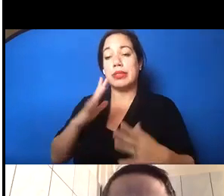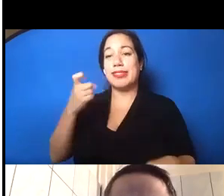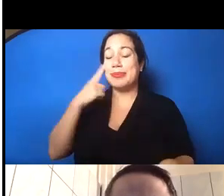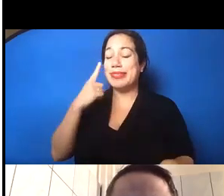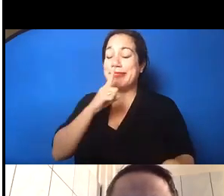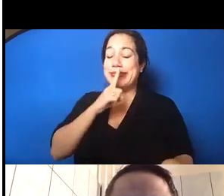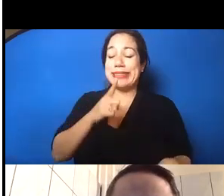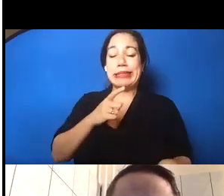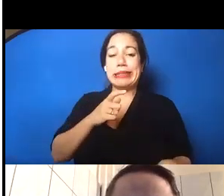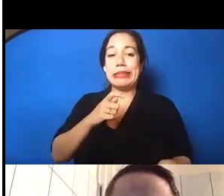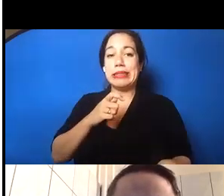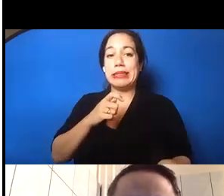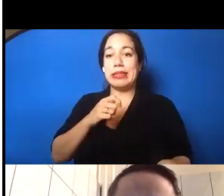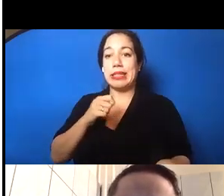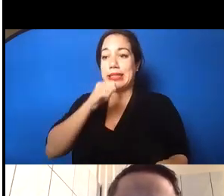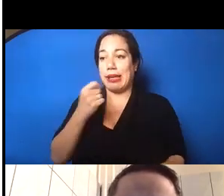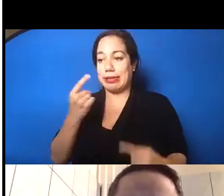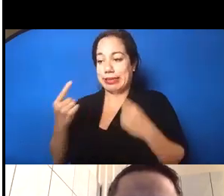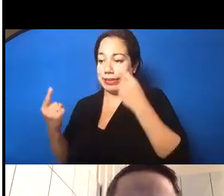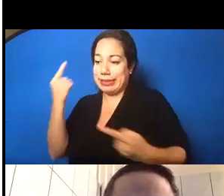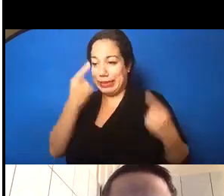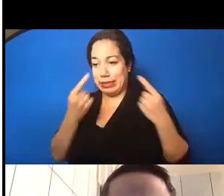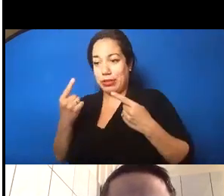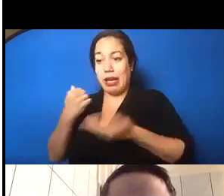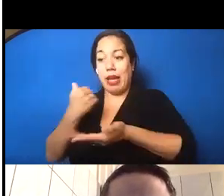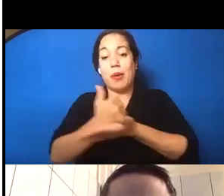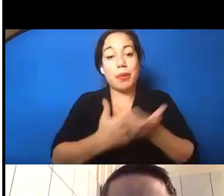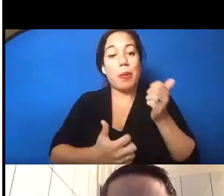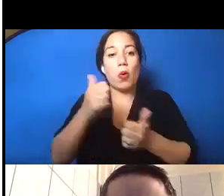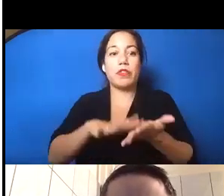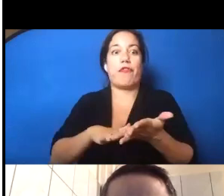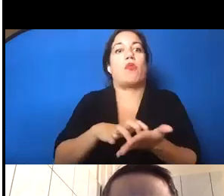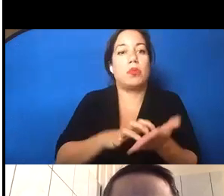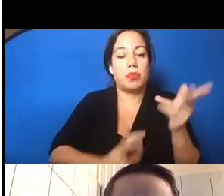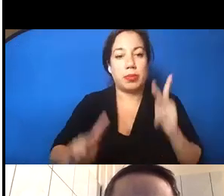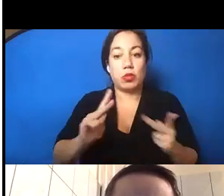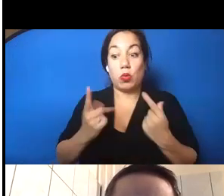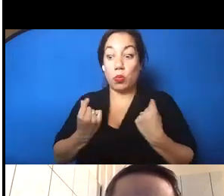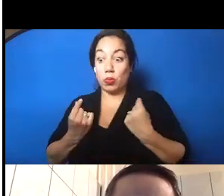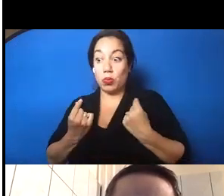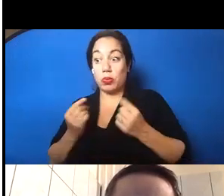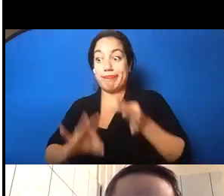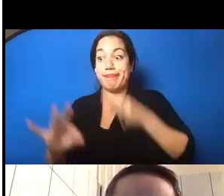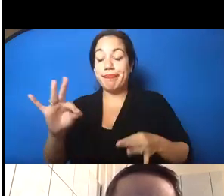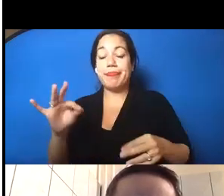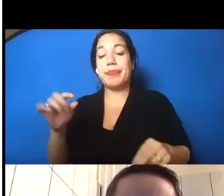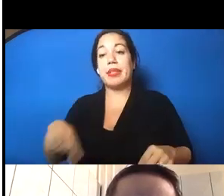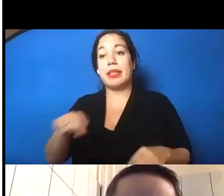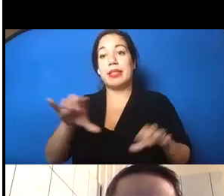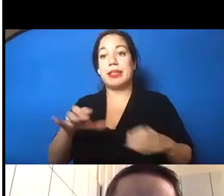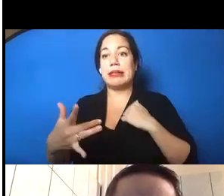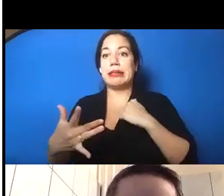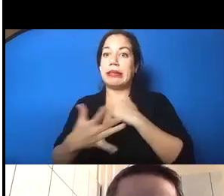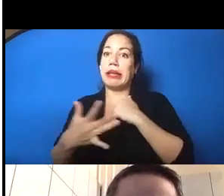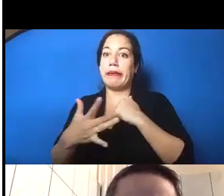about helping the most vulnerable people. So what they did was introduce this technical